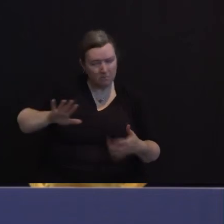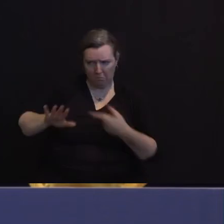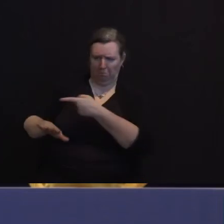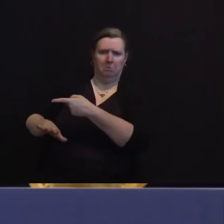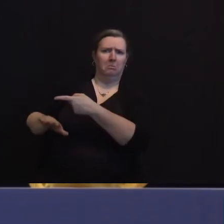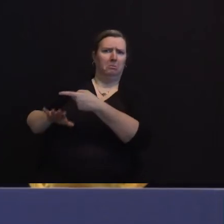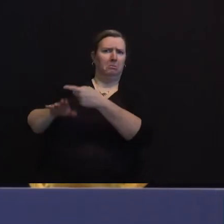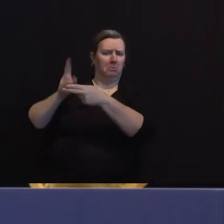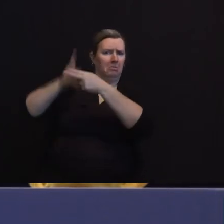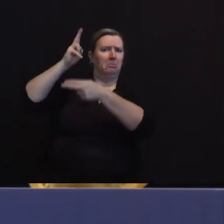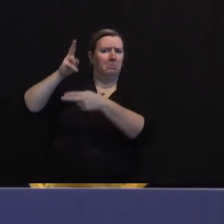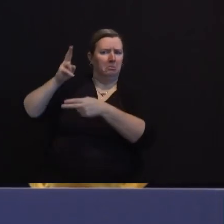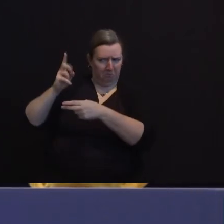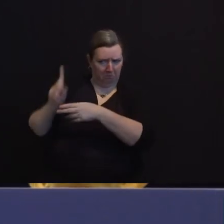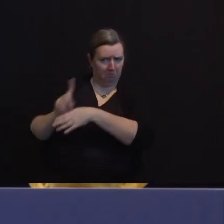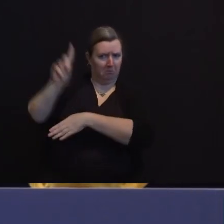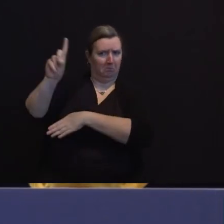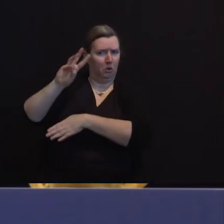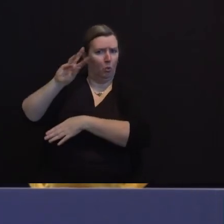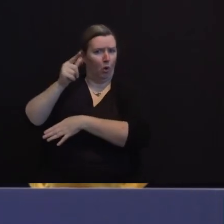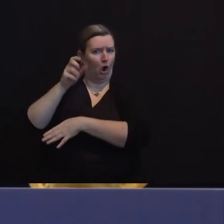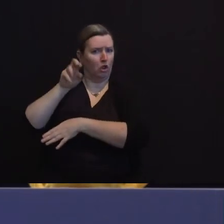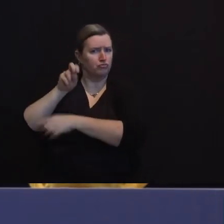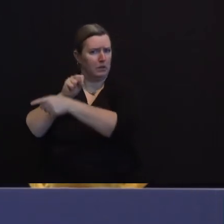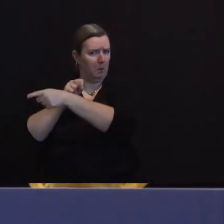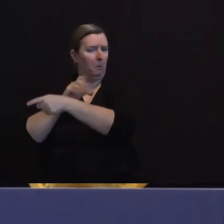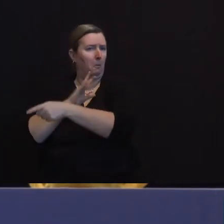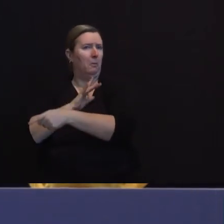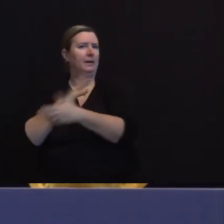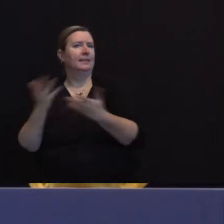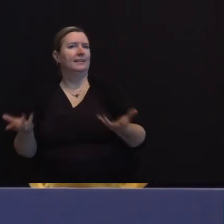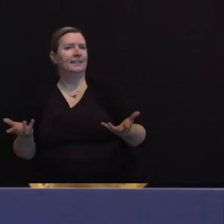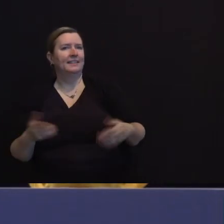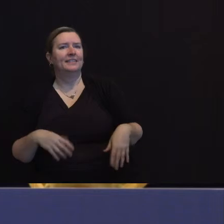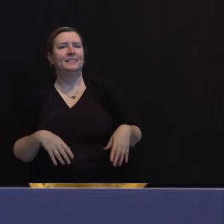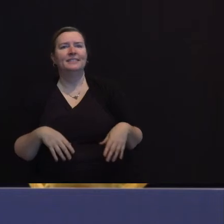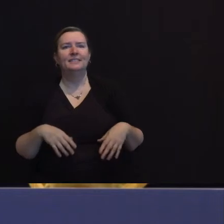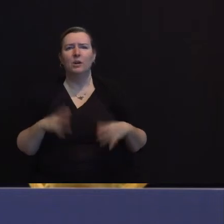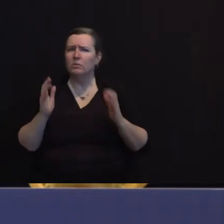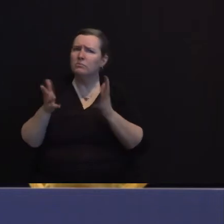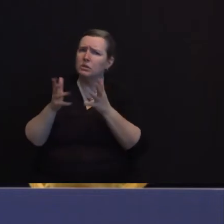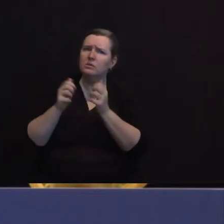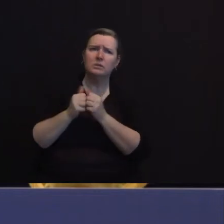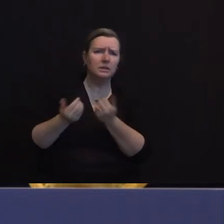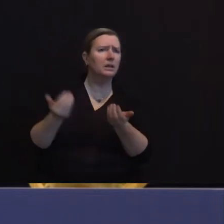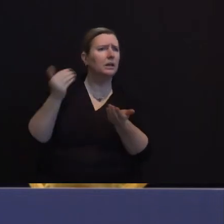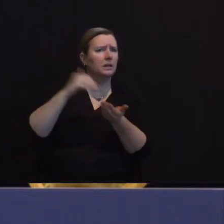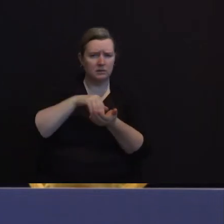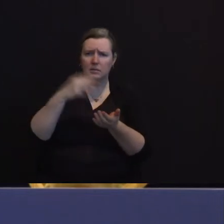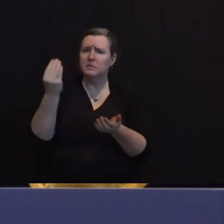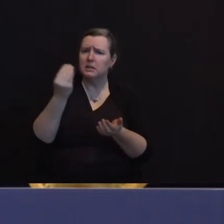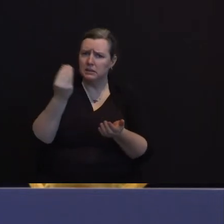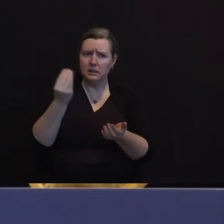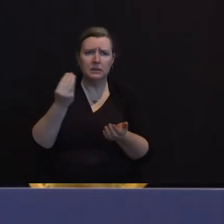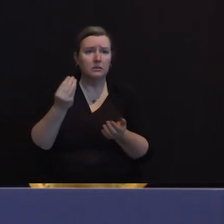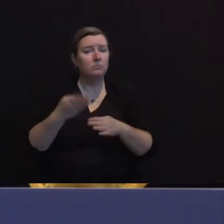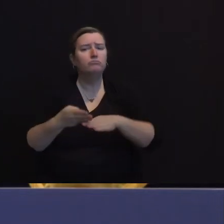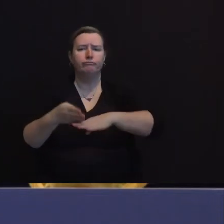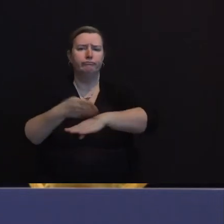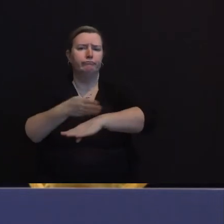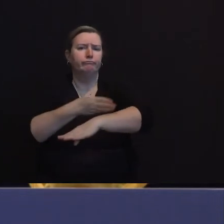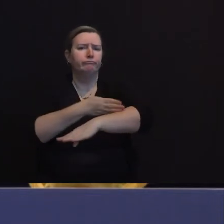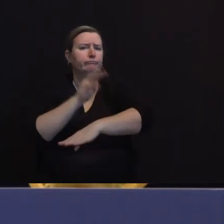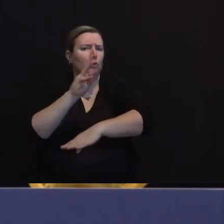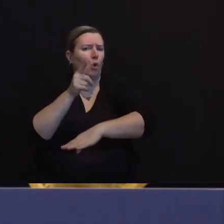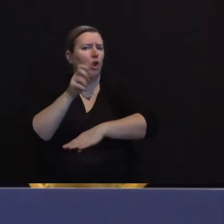going to be on, Judy, you and I will be on with them on Monday. They've made progress this week, so we got to hand it to them in that respect. But